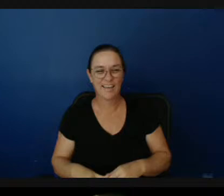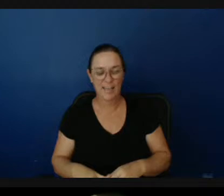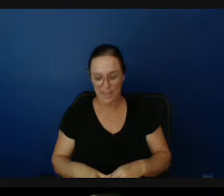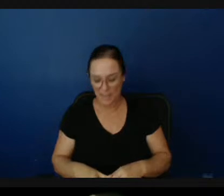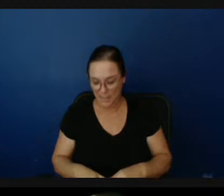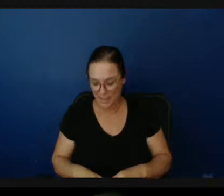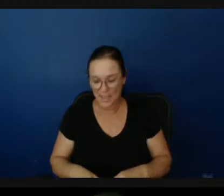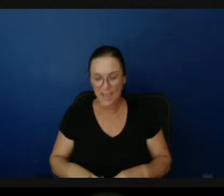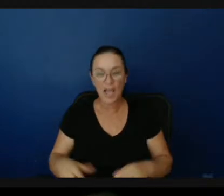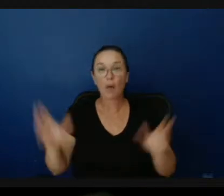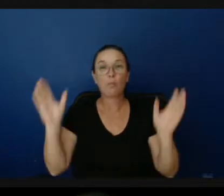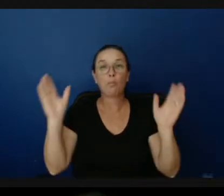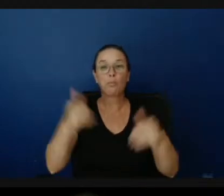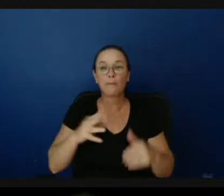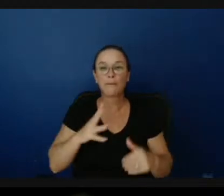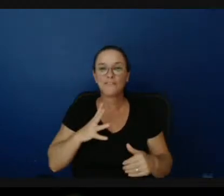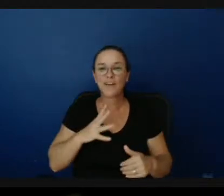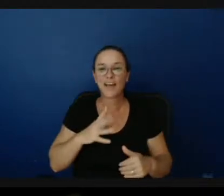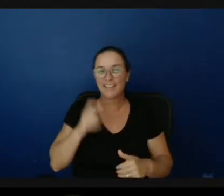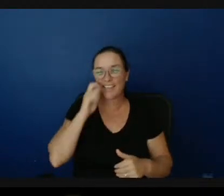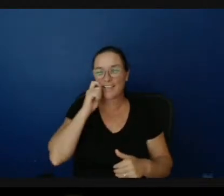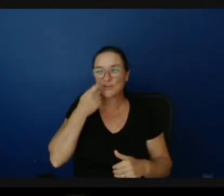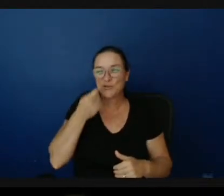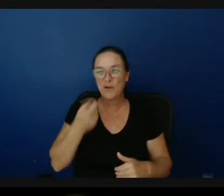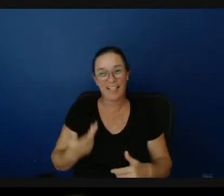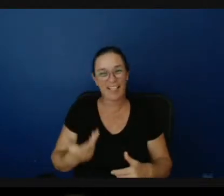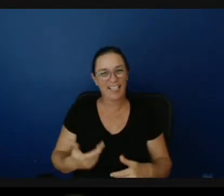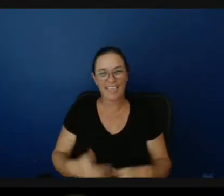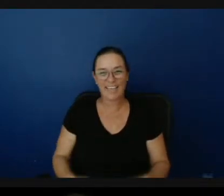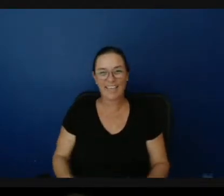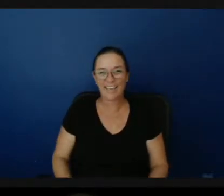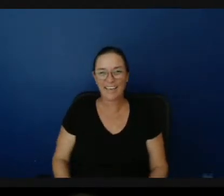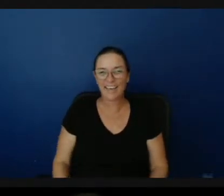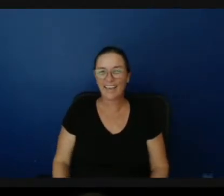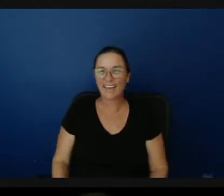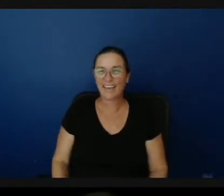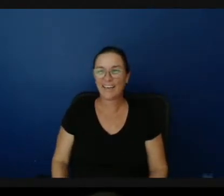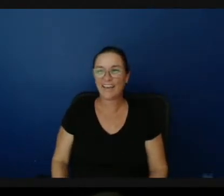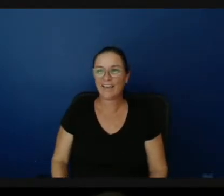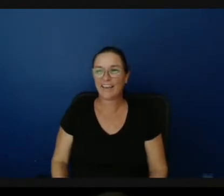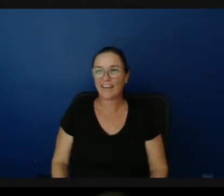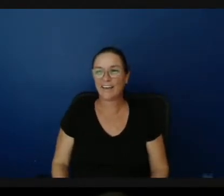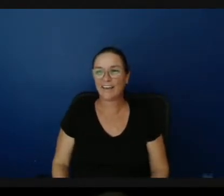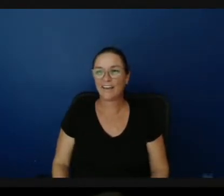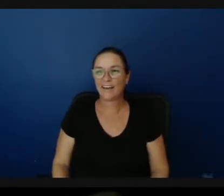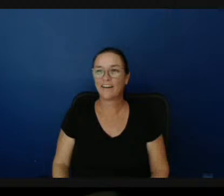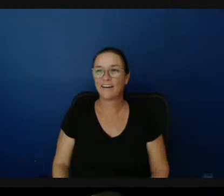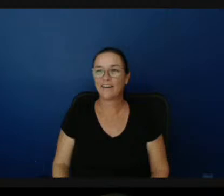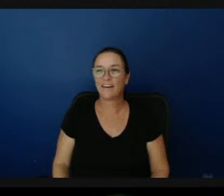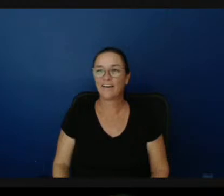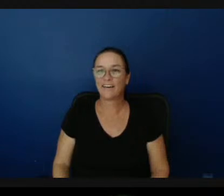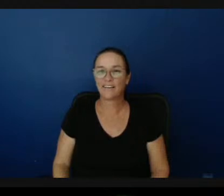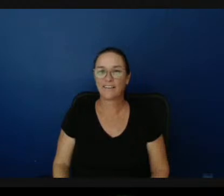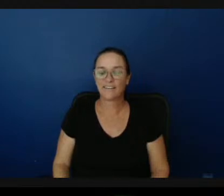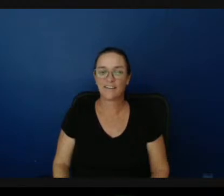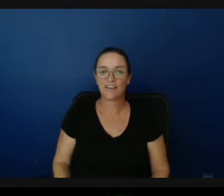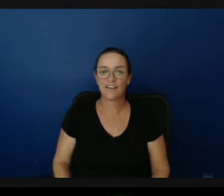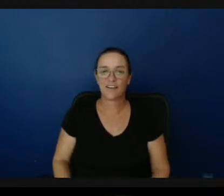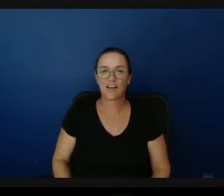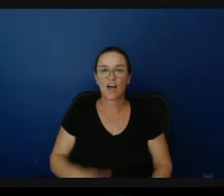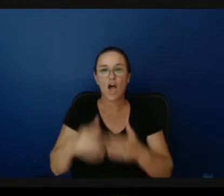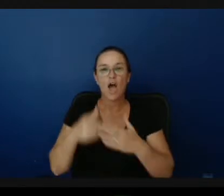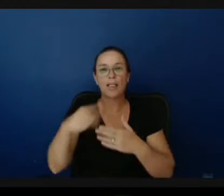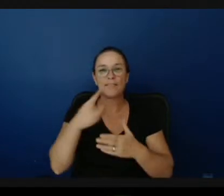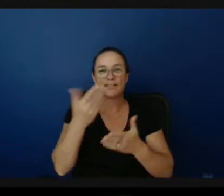don't know. It's pretty cool. That's pretty cool. Just a good capture. So that was from Tom. And all of these, again, are on Hawaii